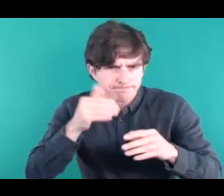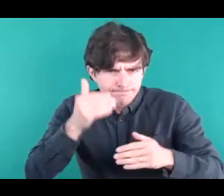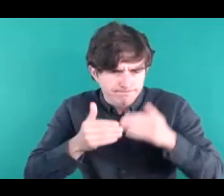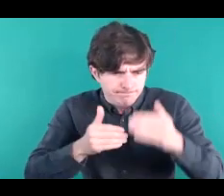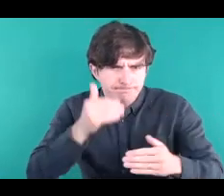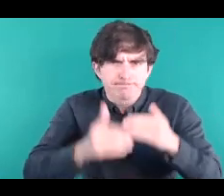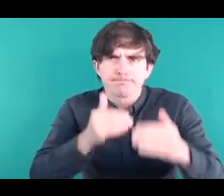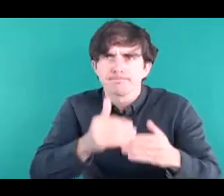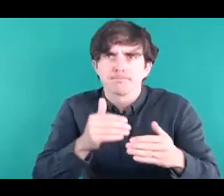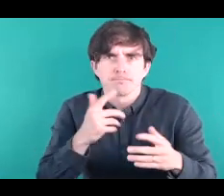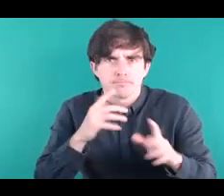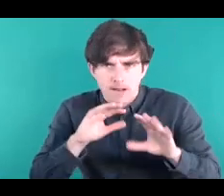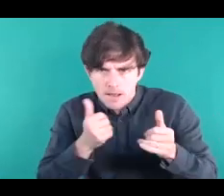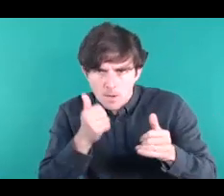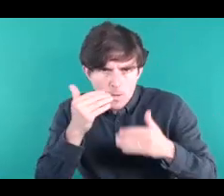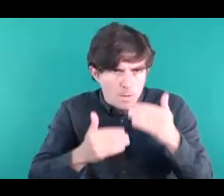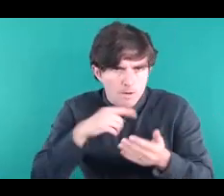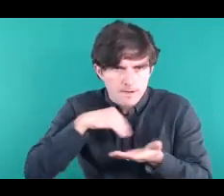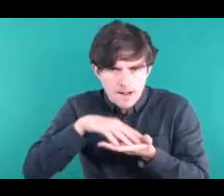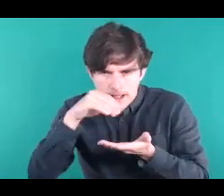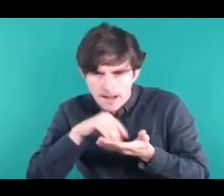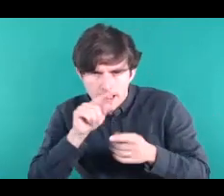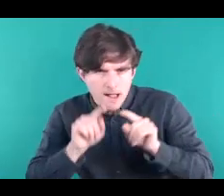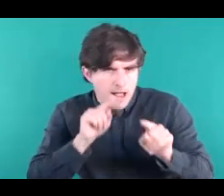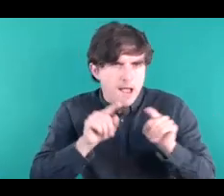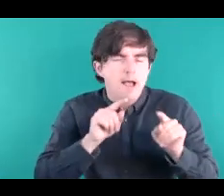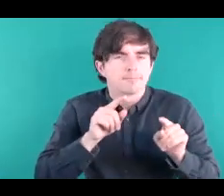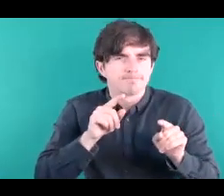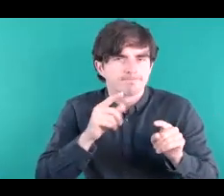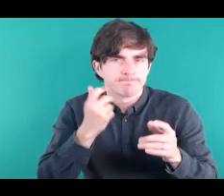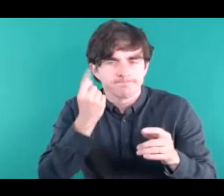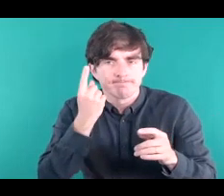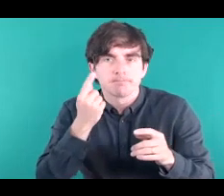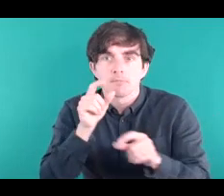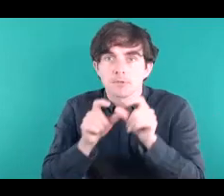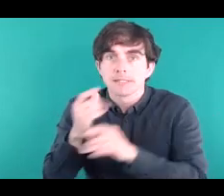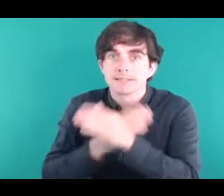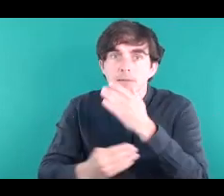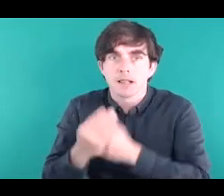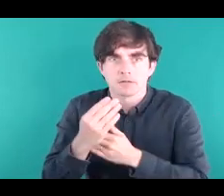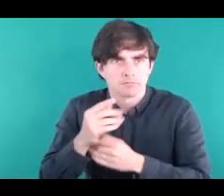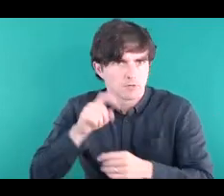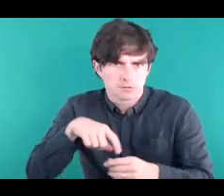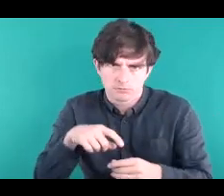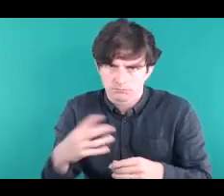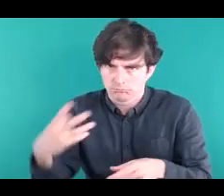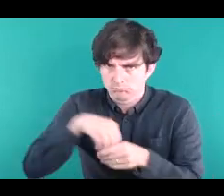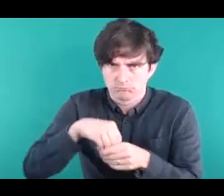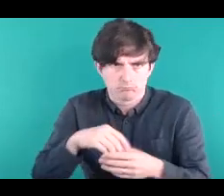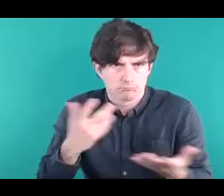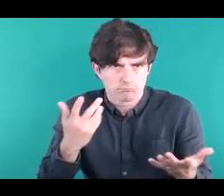where we know that people with disabilities are impacted harder than anyone else